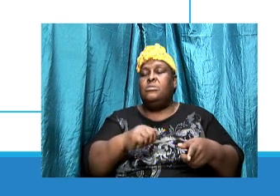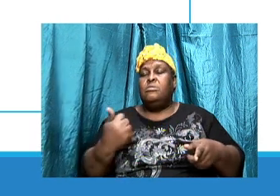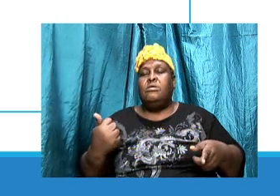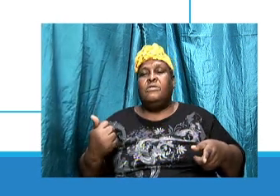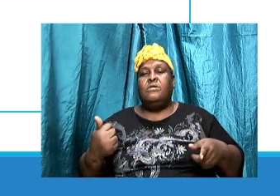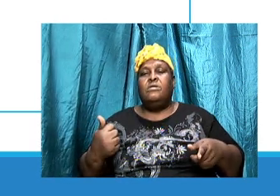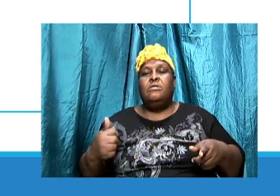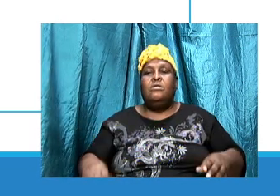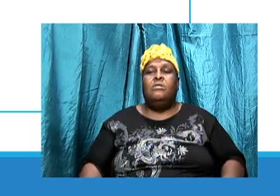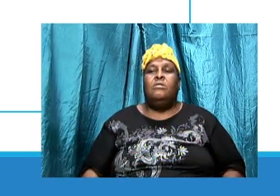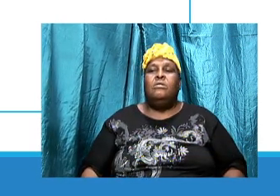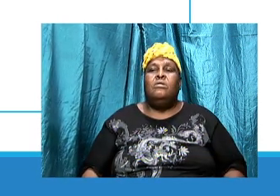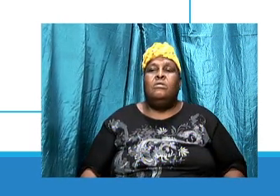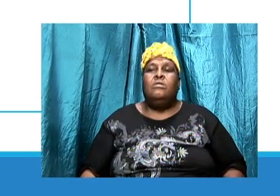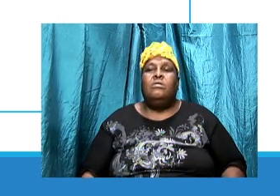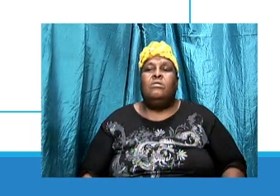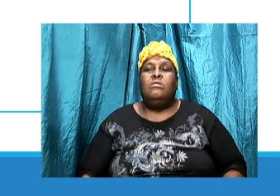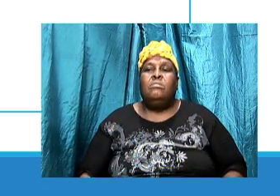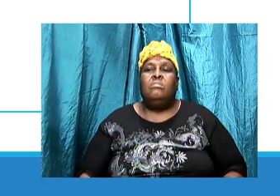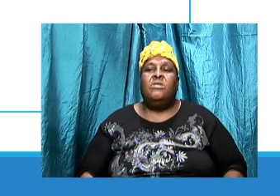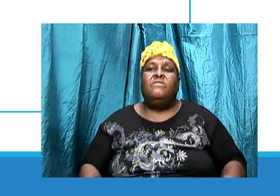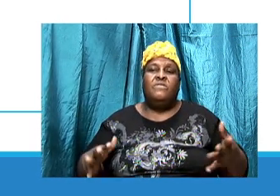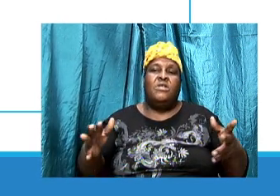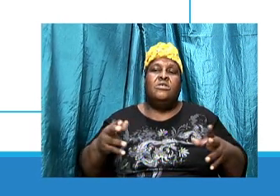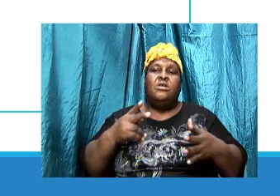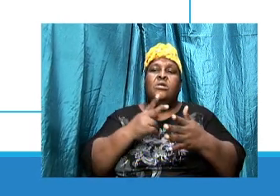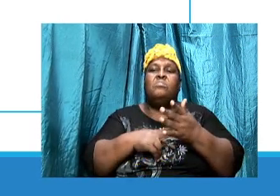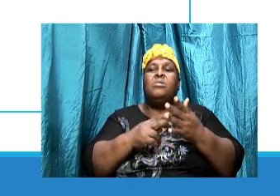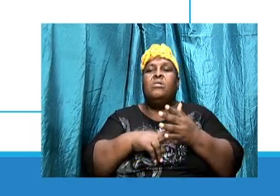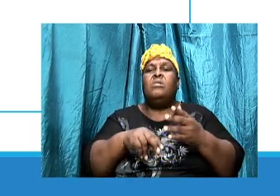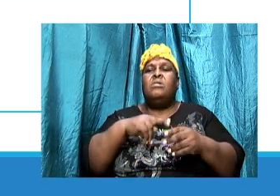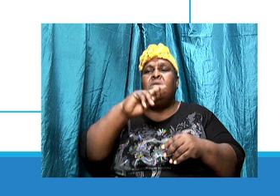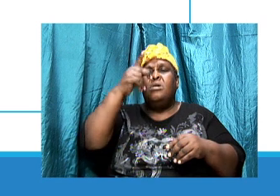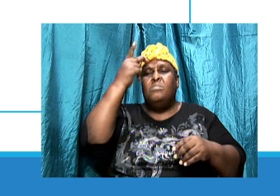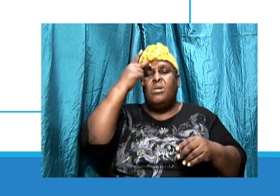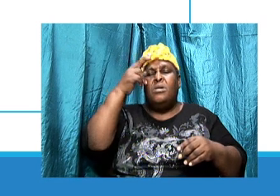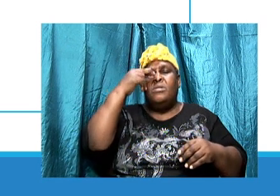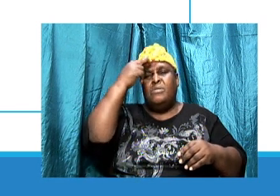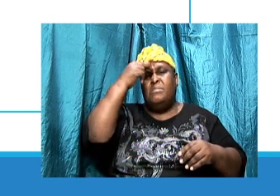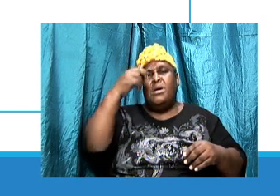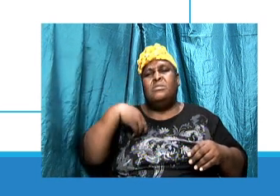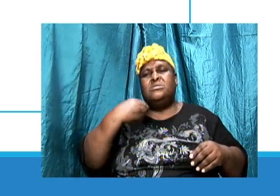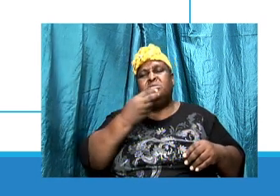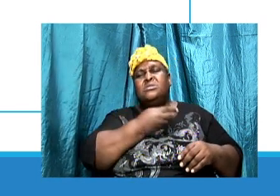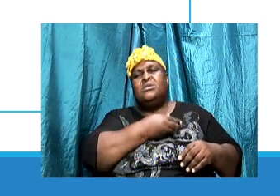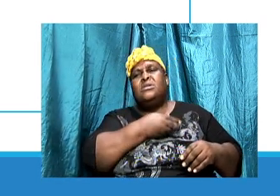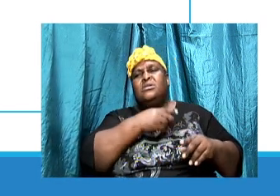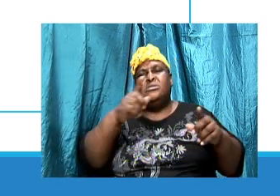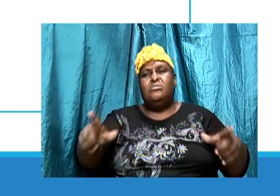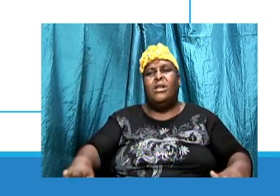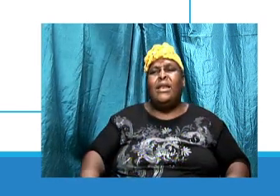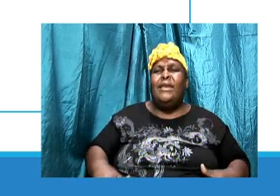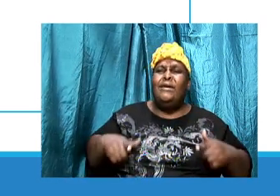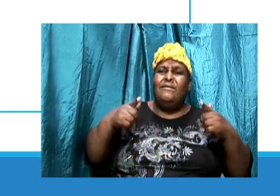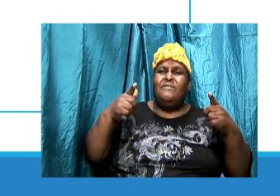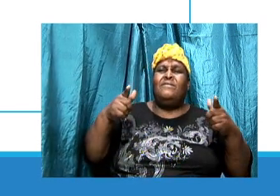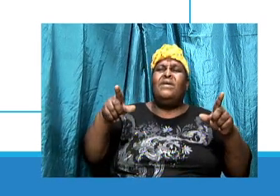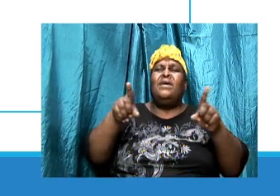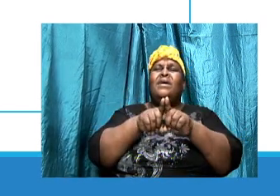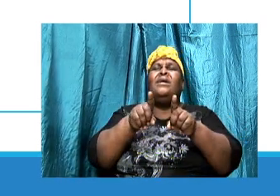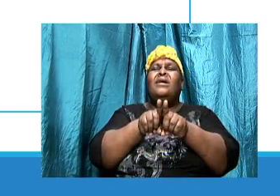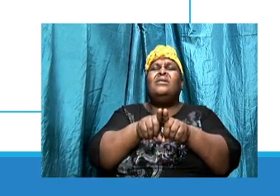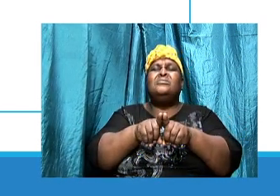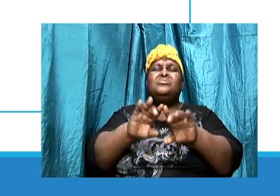In the closing part of chapter 7, he reminded us that he encouraged us to live as how we